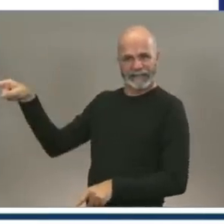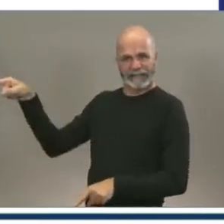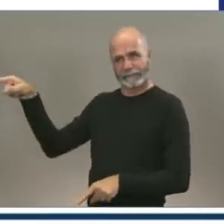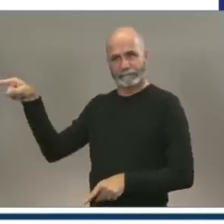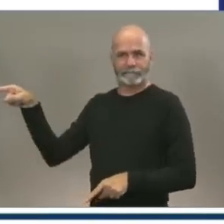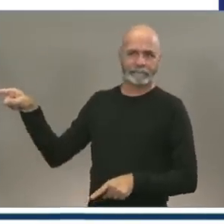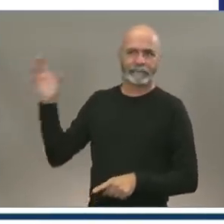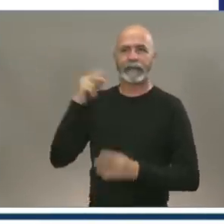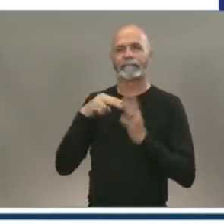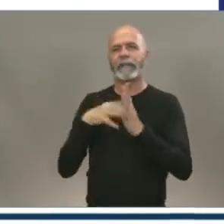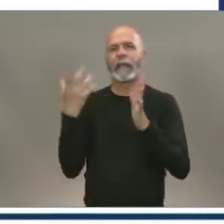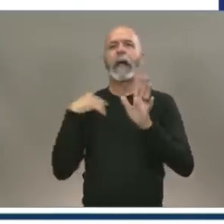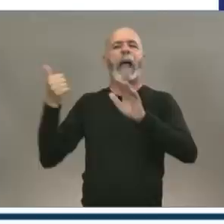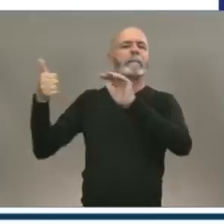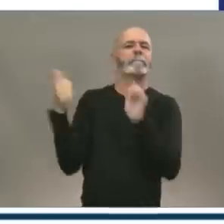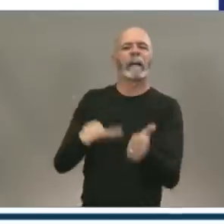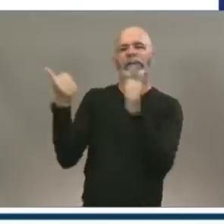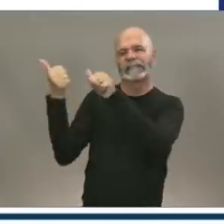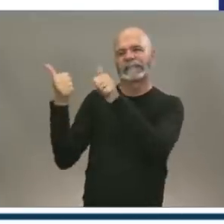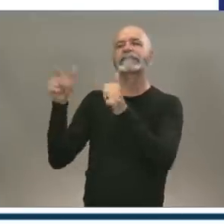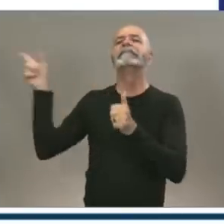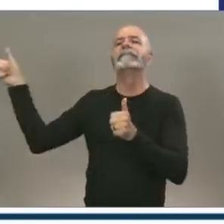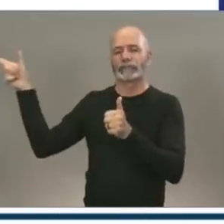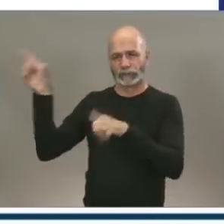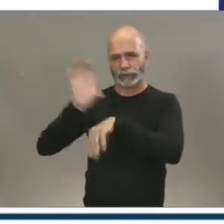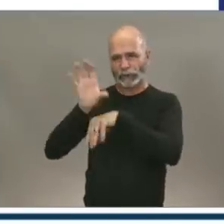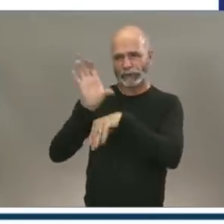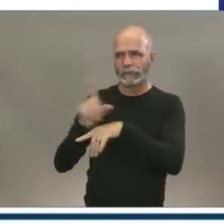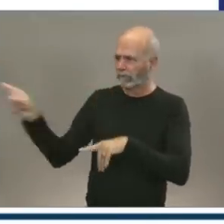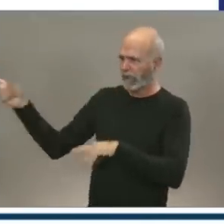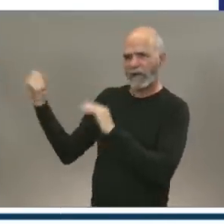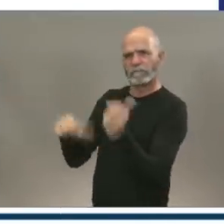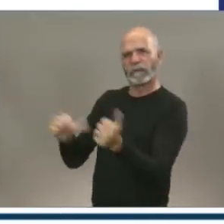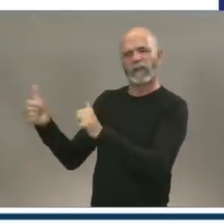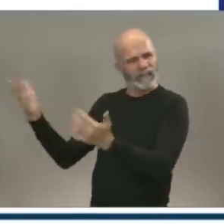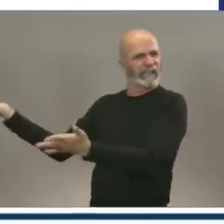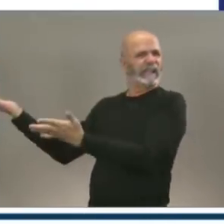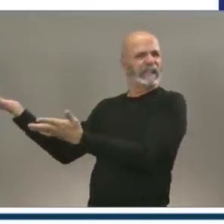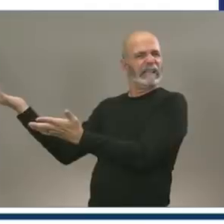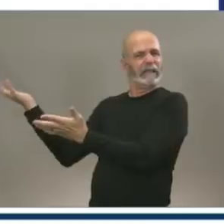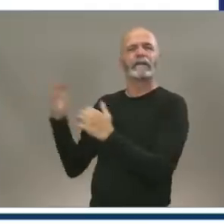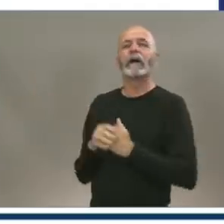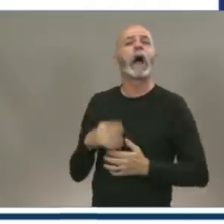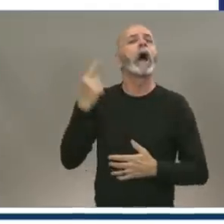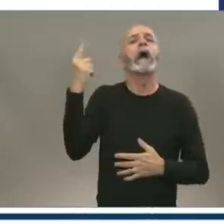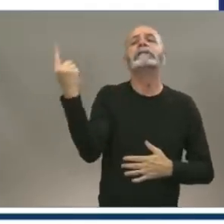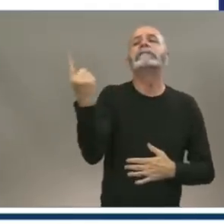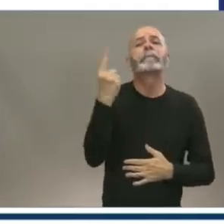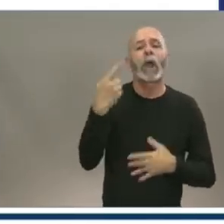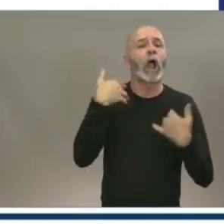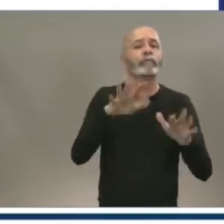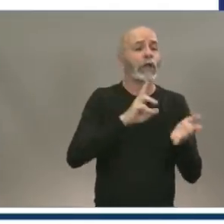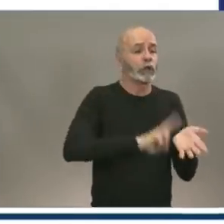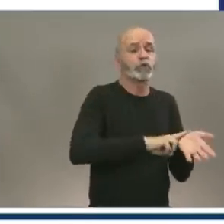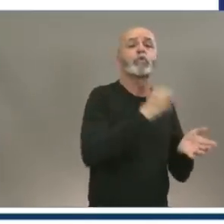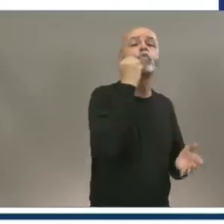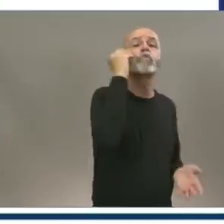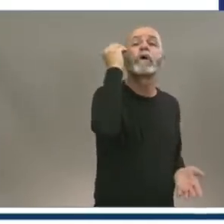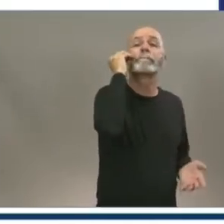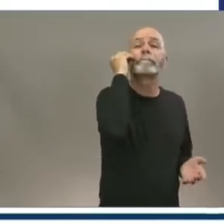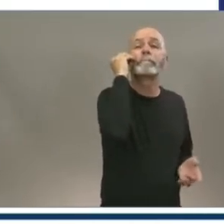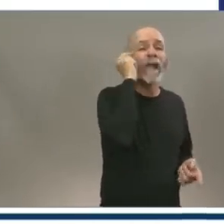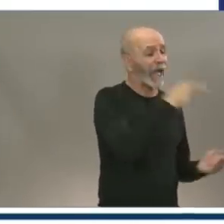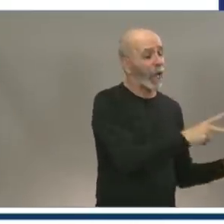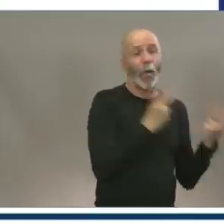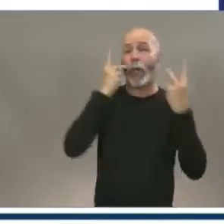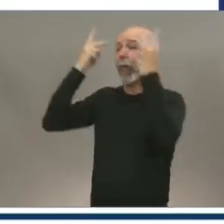these dates, there's no alert that goes out to anybody. Perhaps somebody at the home knew that somebody went to that and could have taken steps.